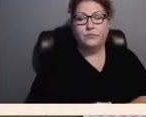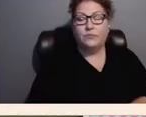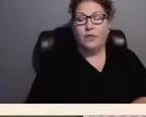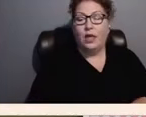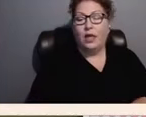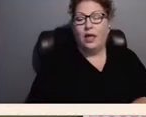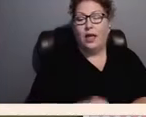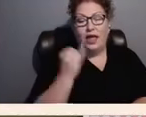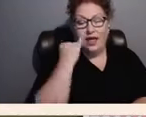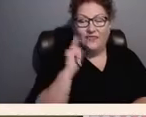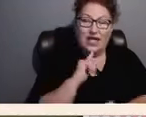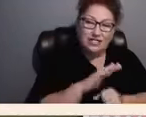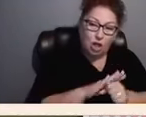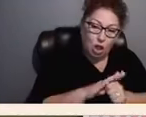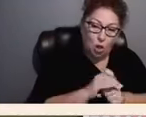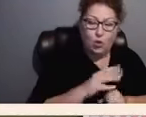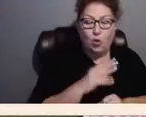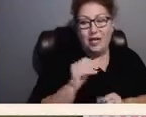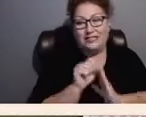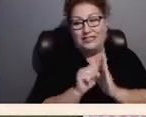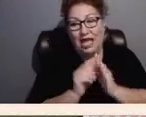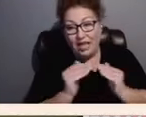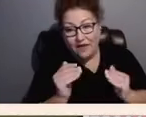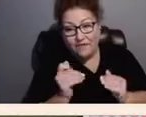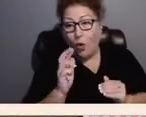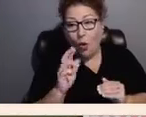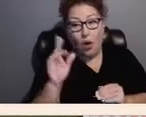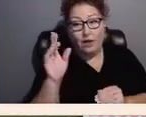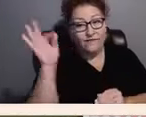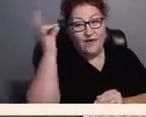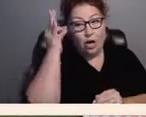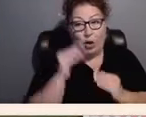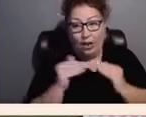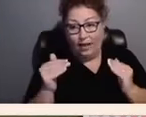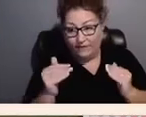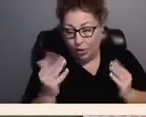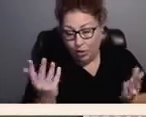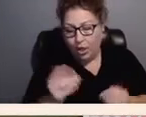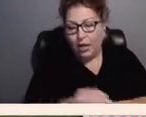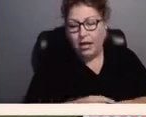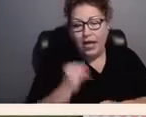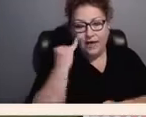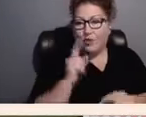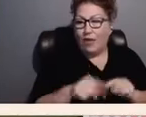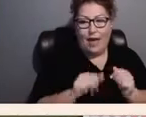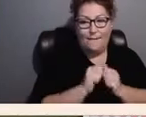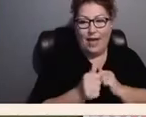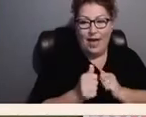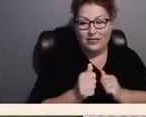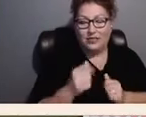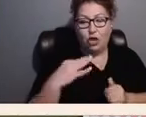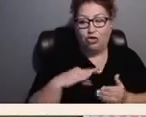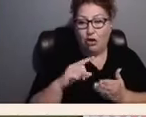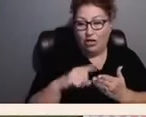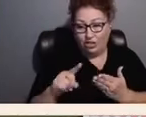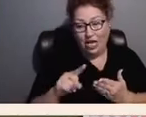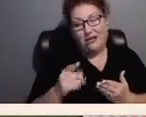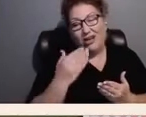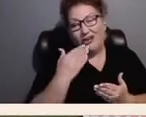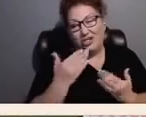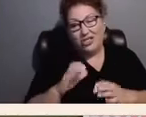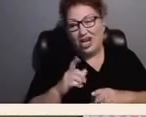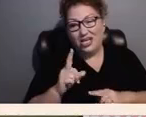local and state level or whether that's at a federal level. And if you can't pass a credit check, there's a good chance that you can't pass a background